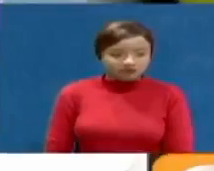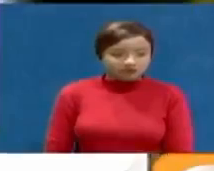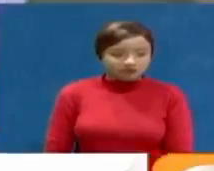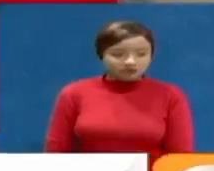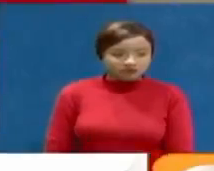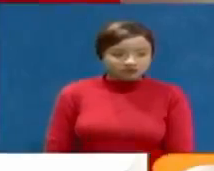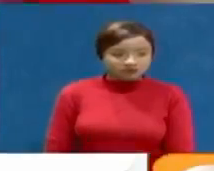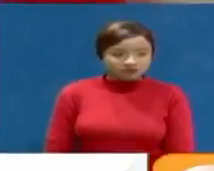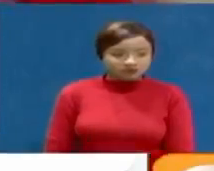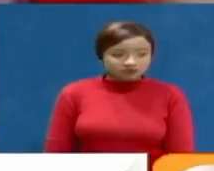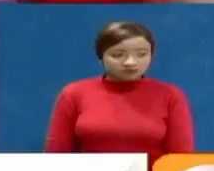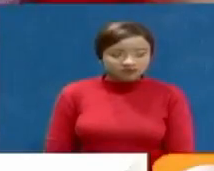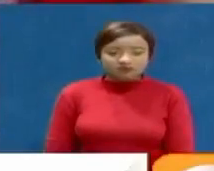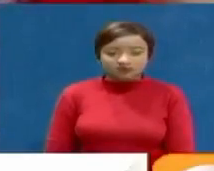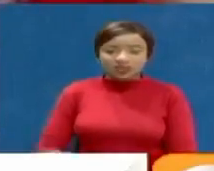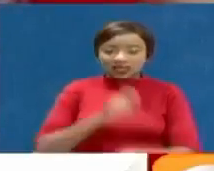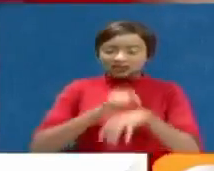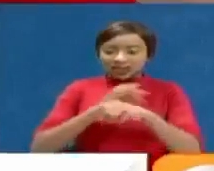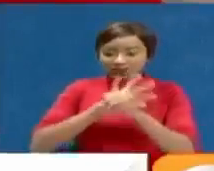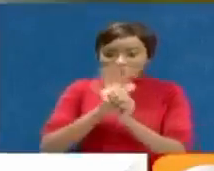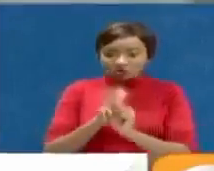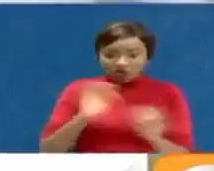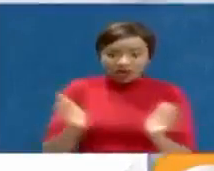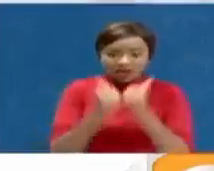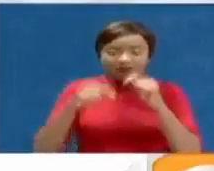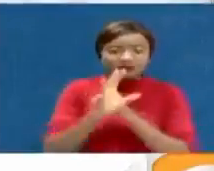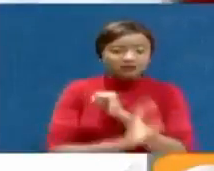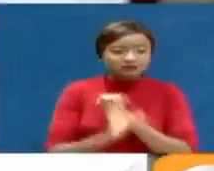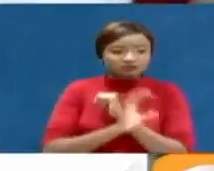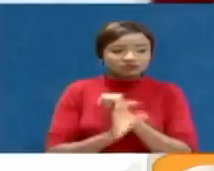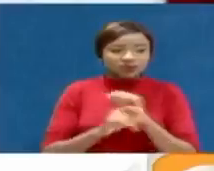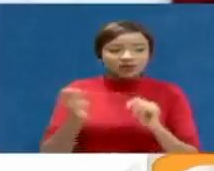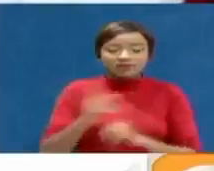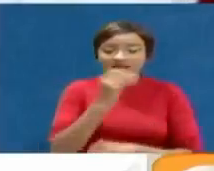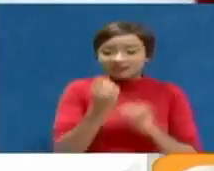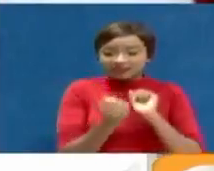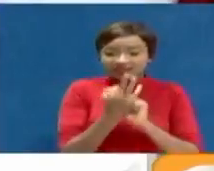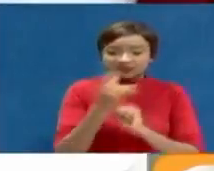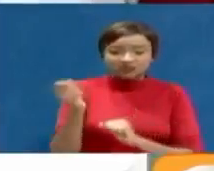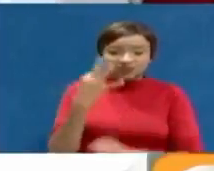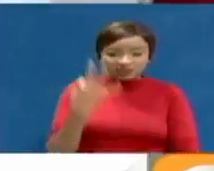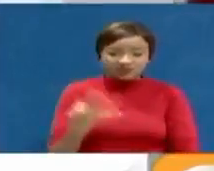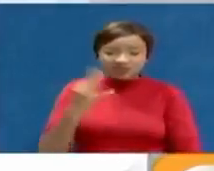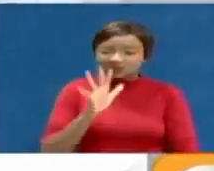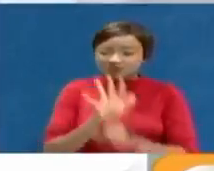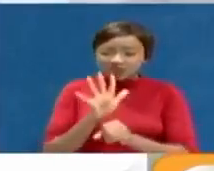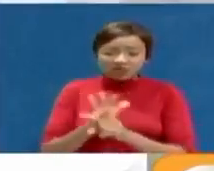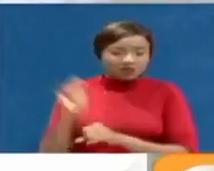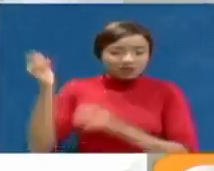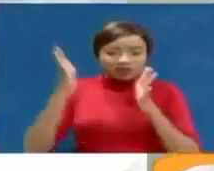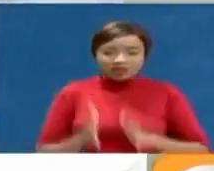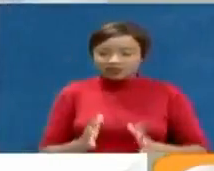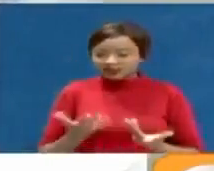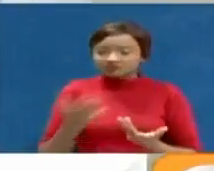When the coronavirus pandemic reached the country on the 13th of March, many agencies and Kenyans went into overdrive to